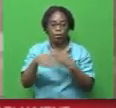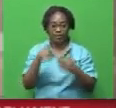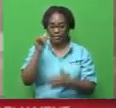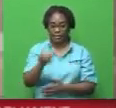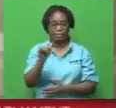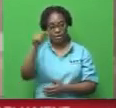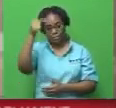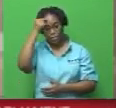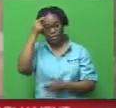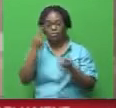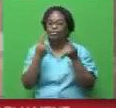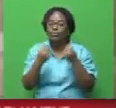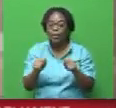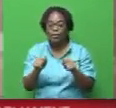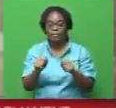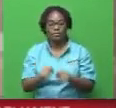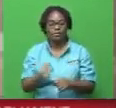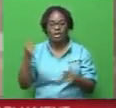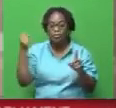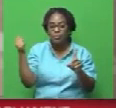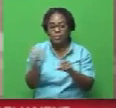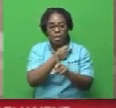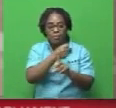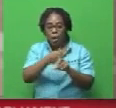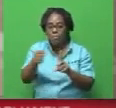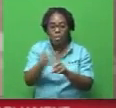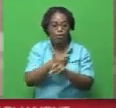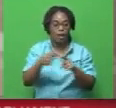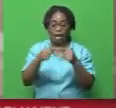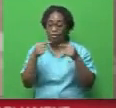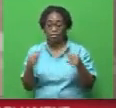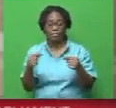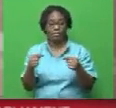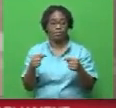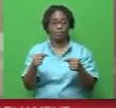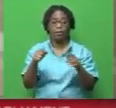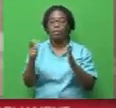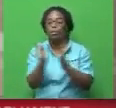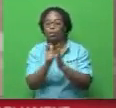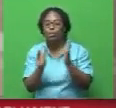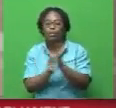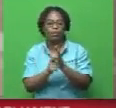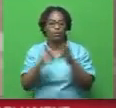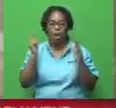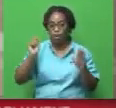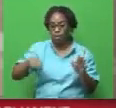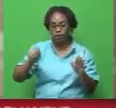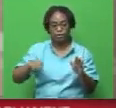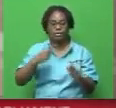weaponize a legal system in order to target their political opponents. In the Mustil report, which was